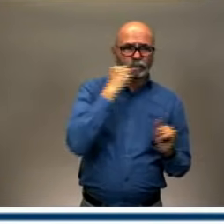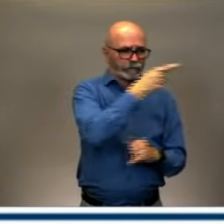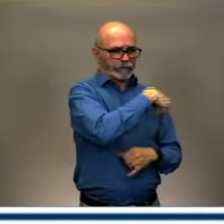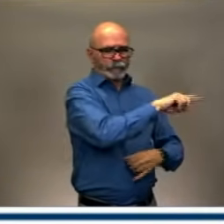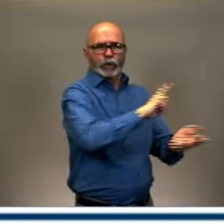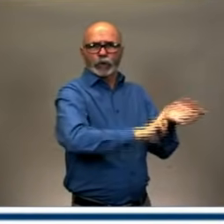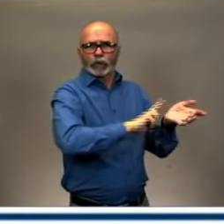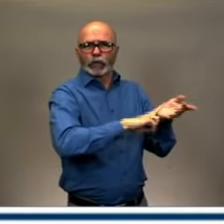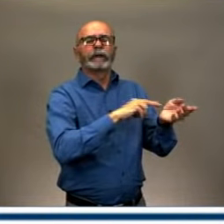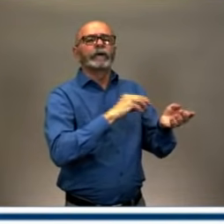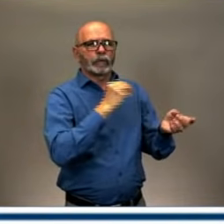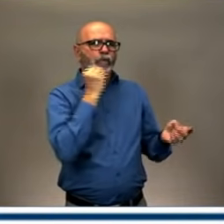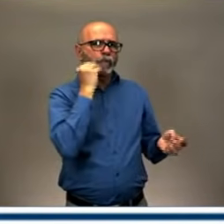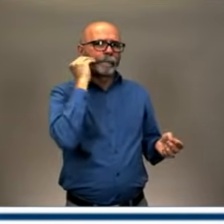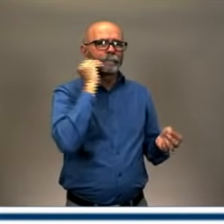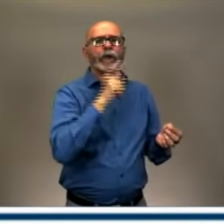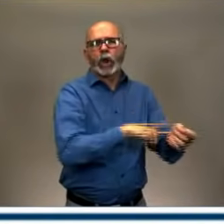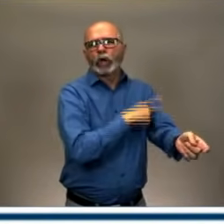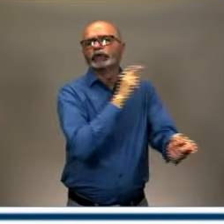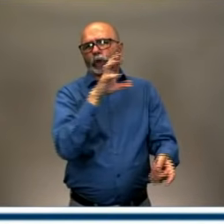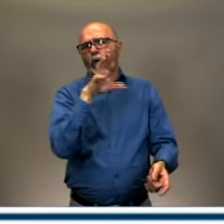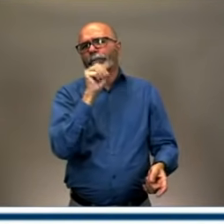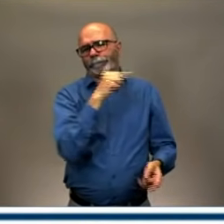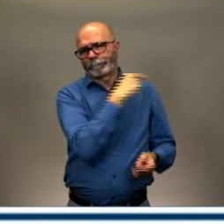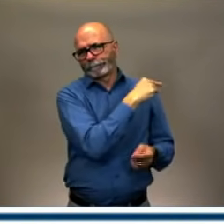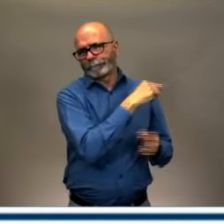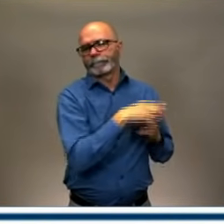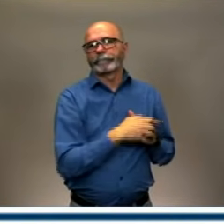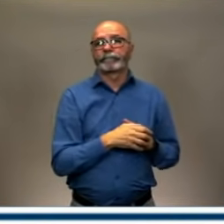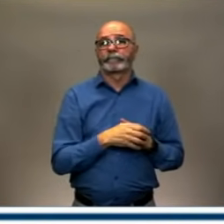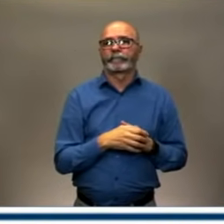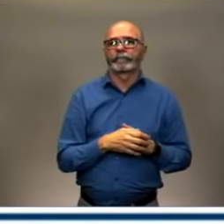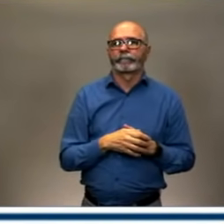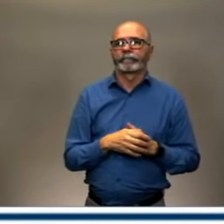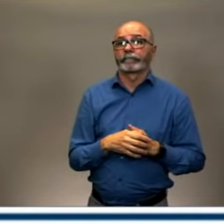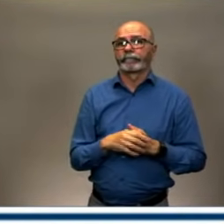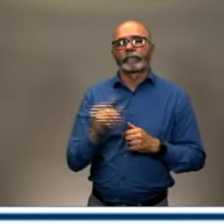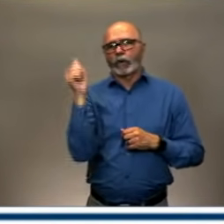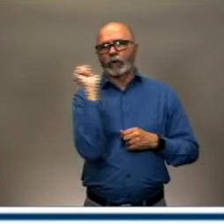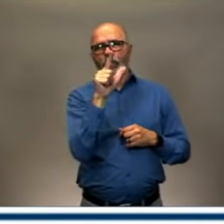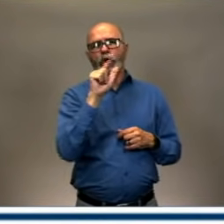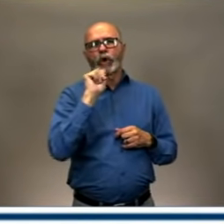themselves. Next question will go to Lindsay Armstrong with All Nova Scotia.